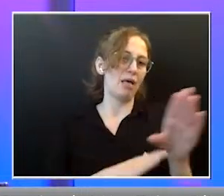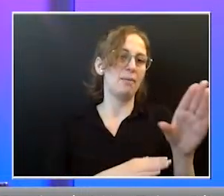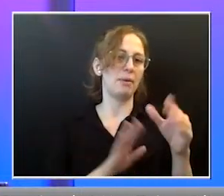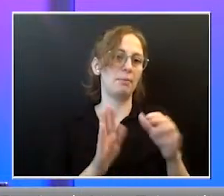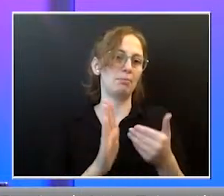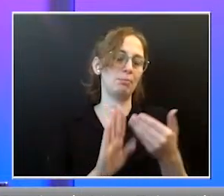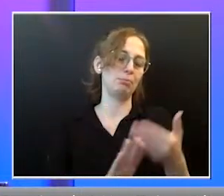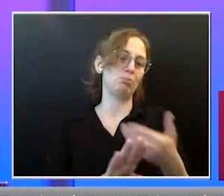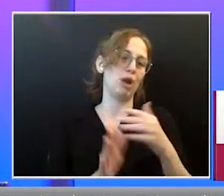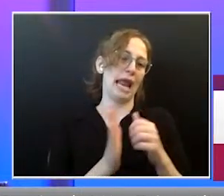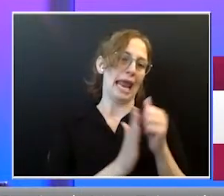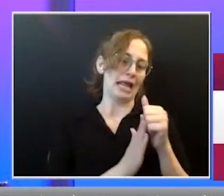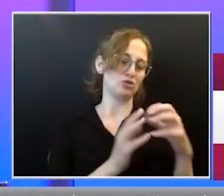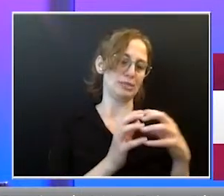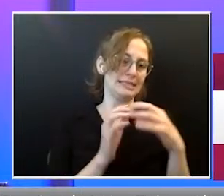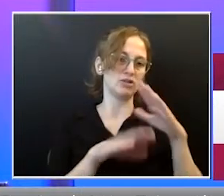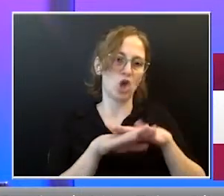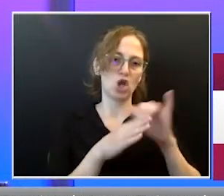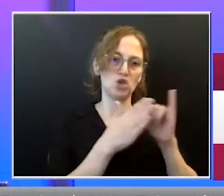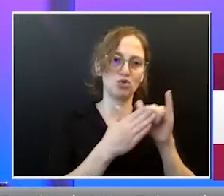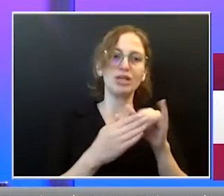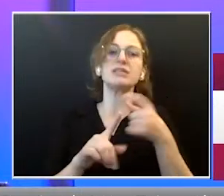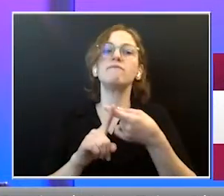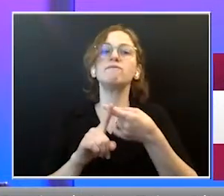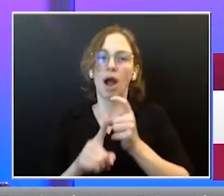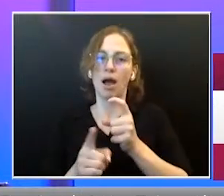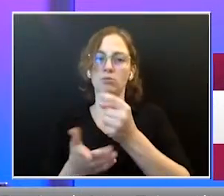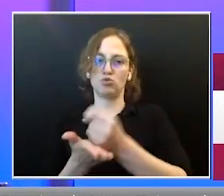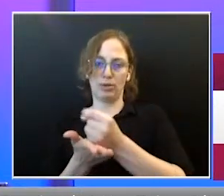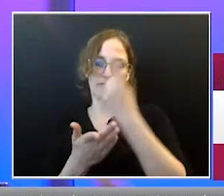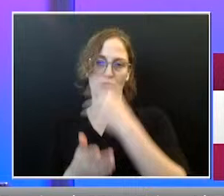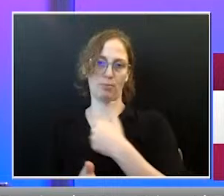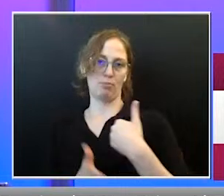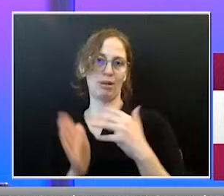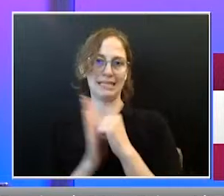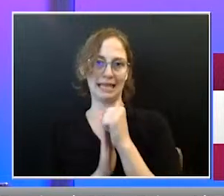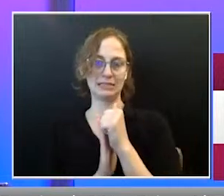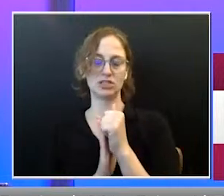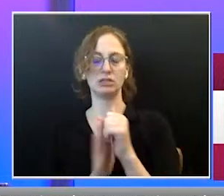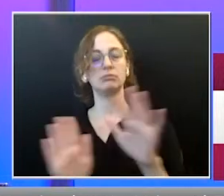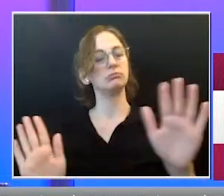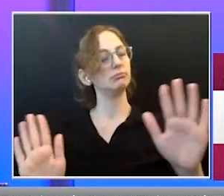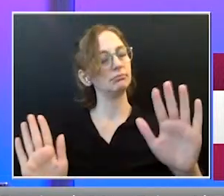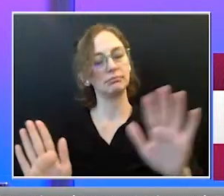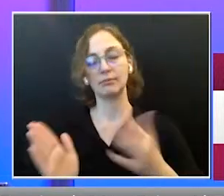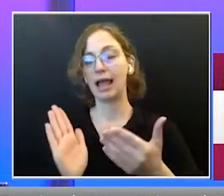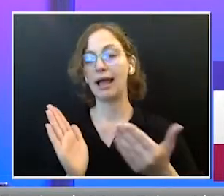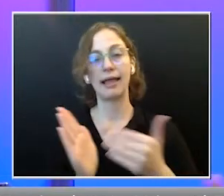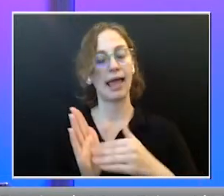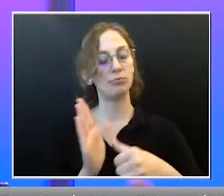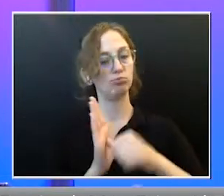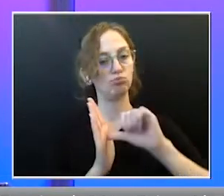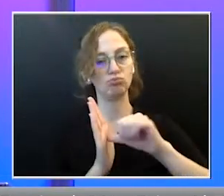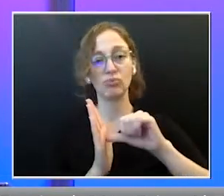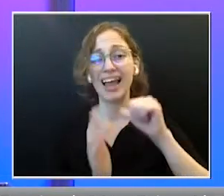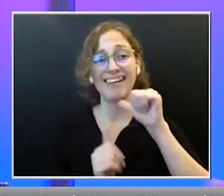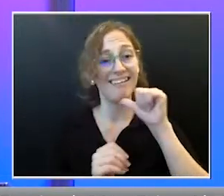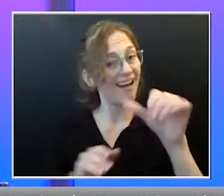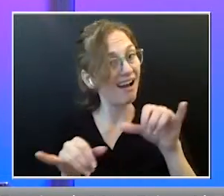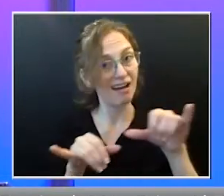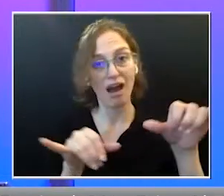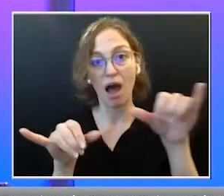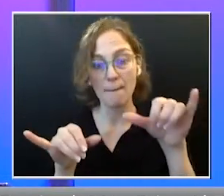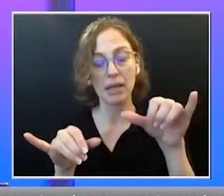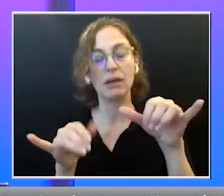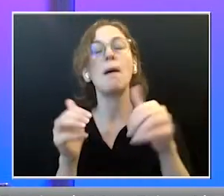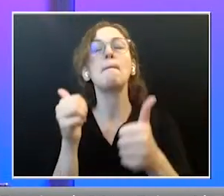is not that common. So because I really do want to reassure patients that the overwhelming majority of patients taking tamoxifen do not develop